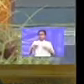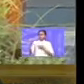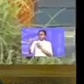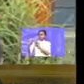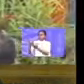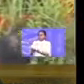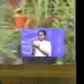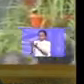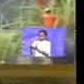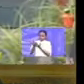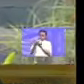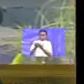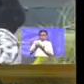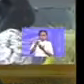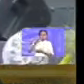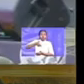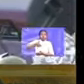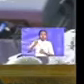Oh.